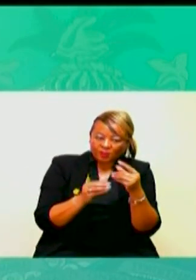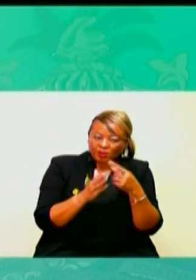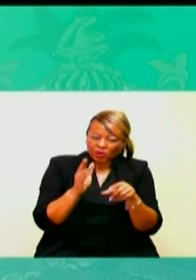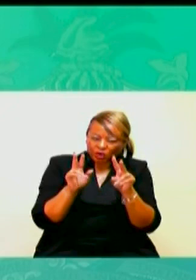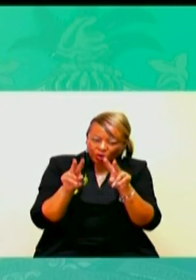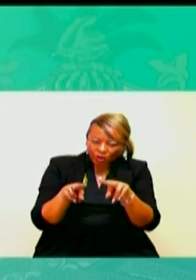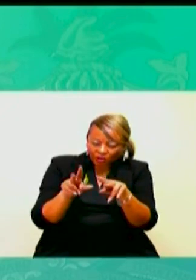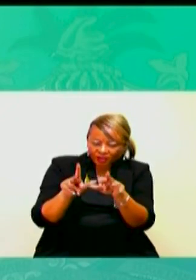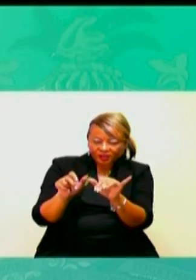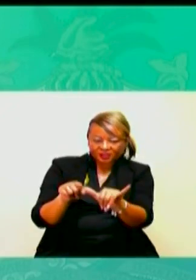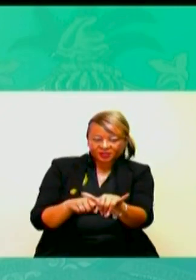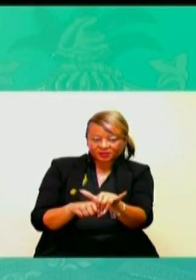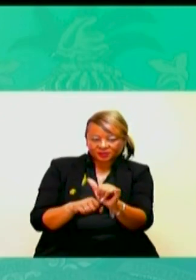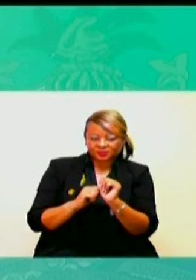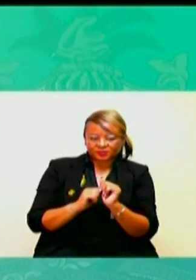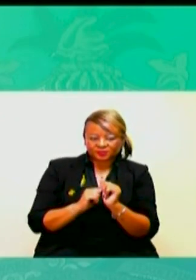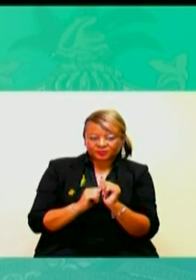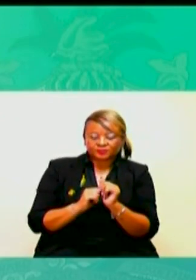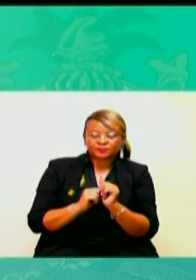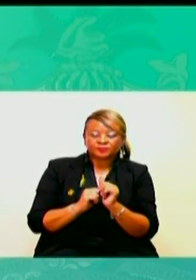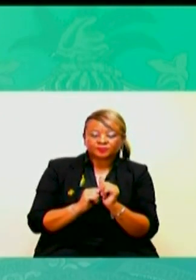this.